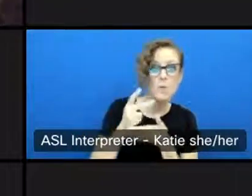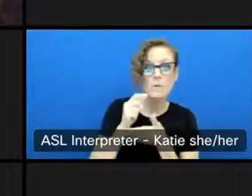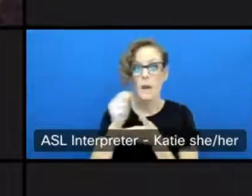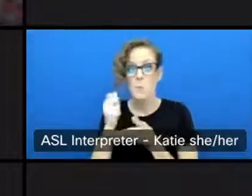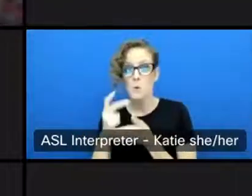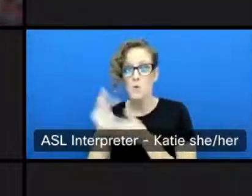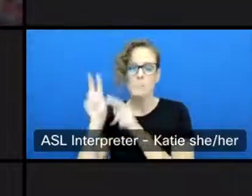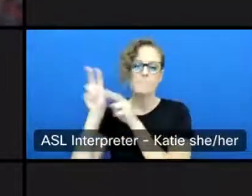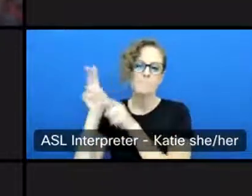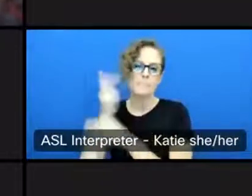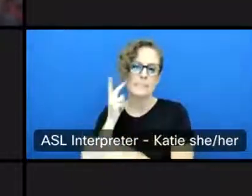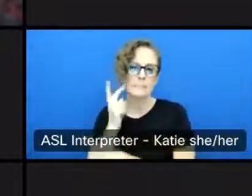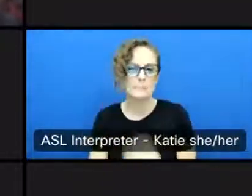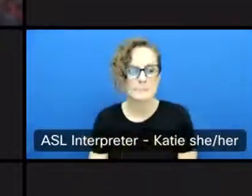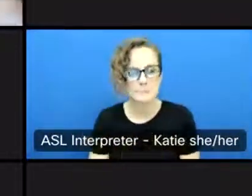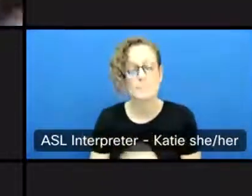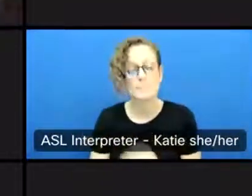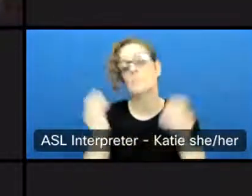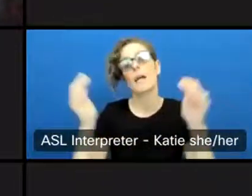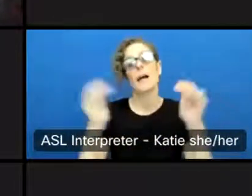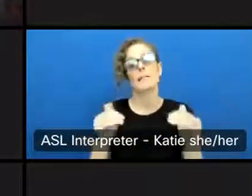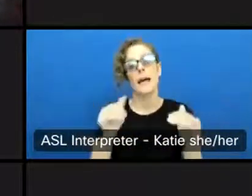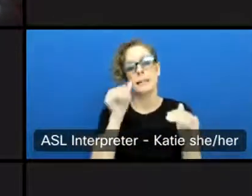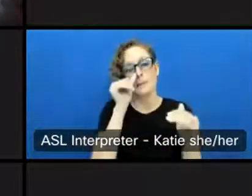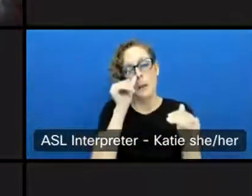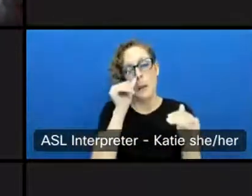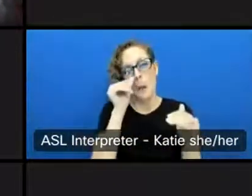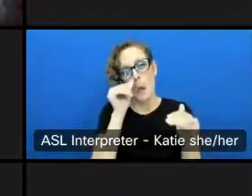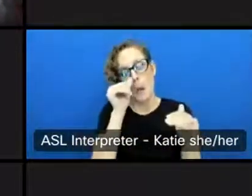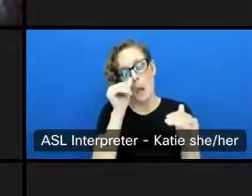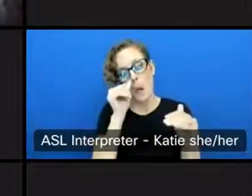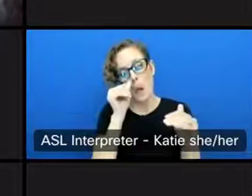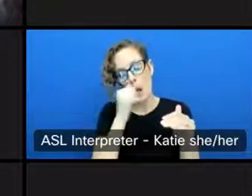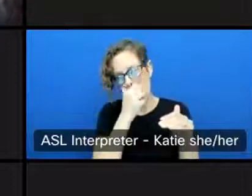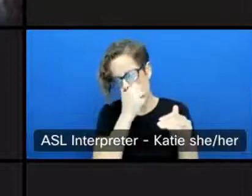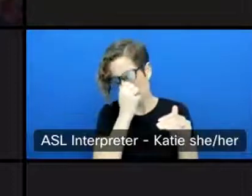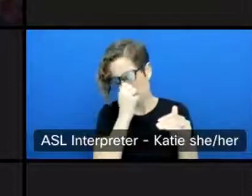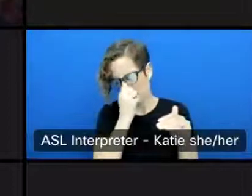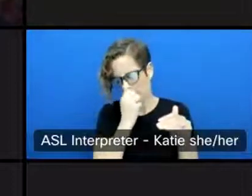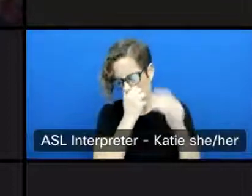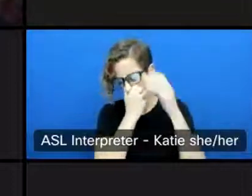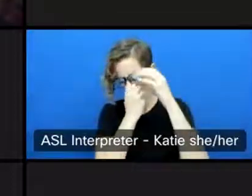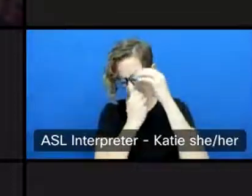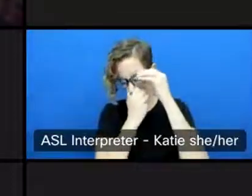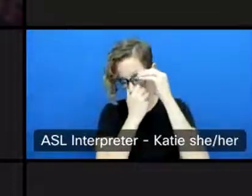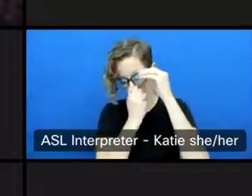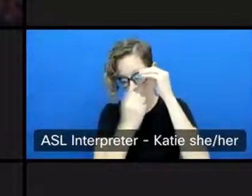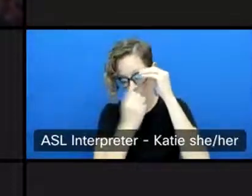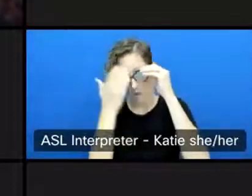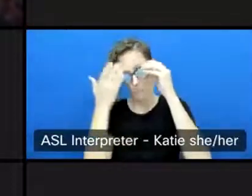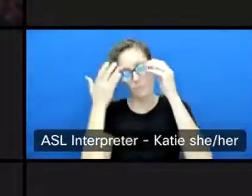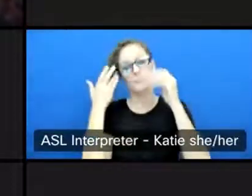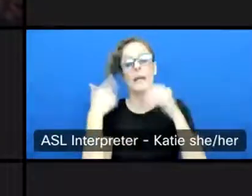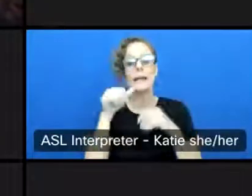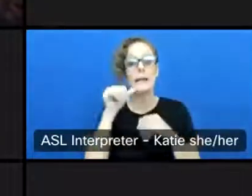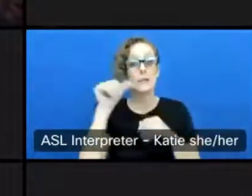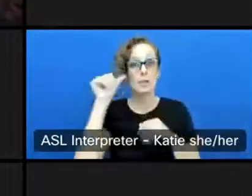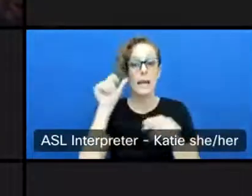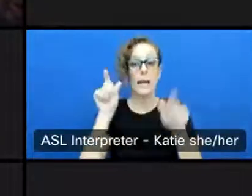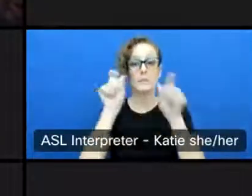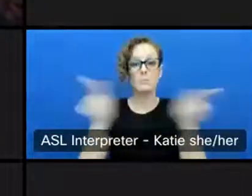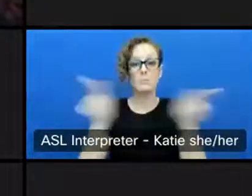You may be reached out to as well as regional center vendors too. So again, looking forward to getting